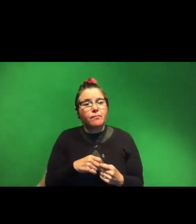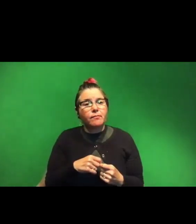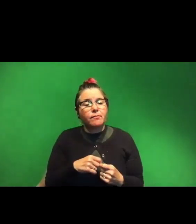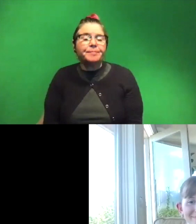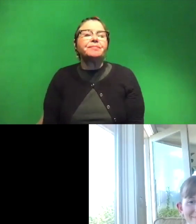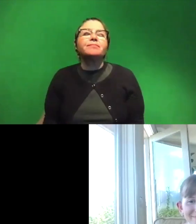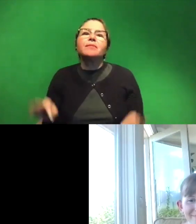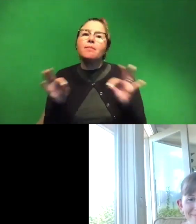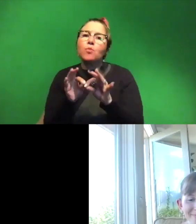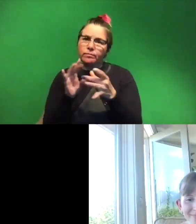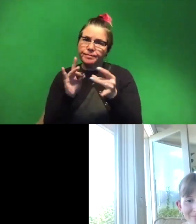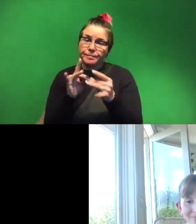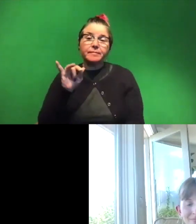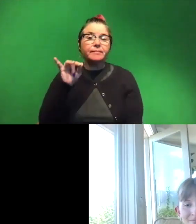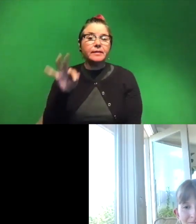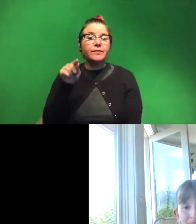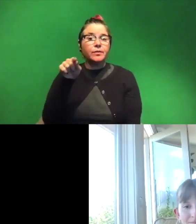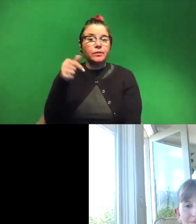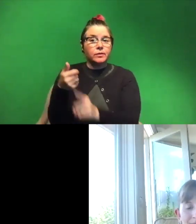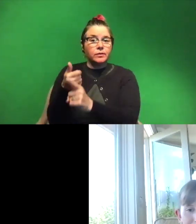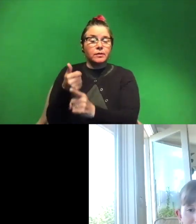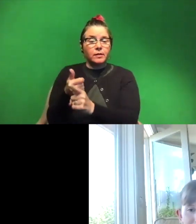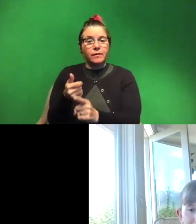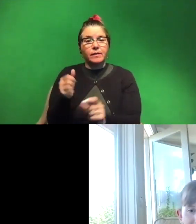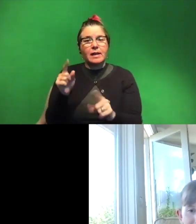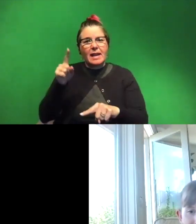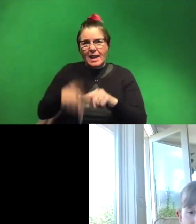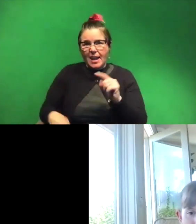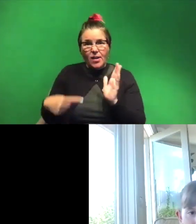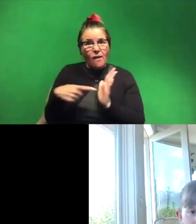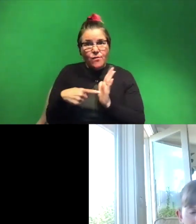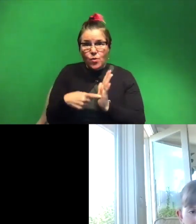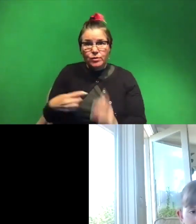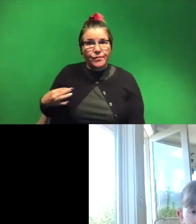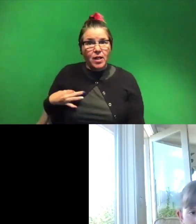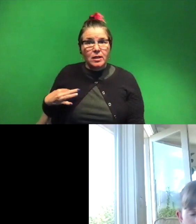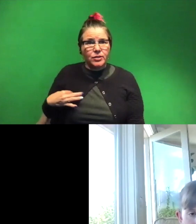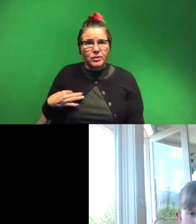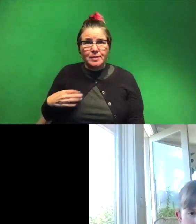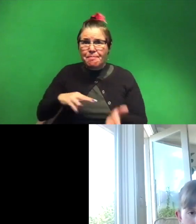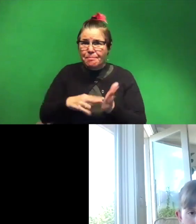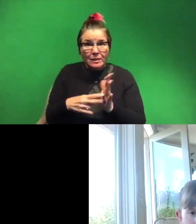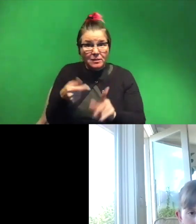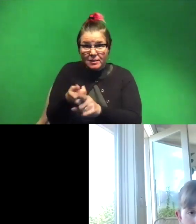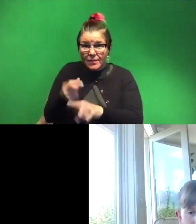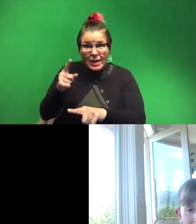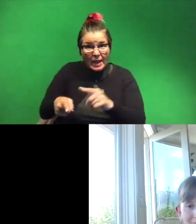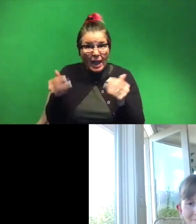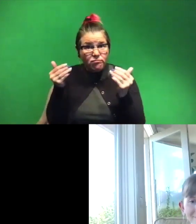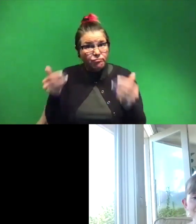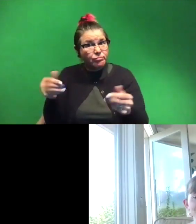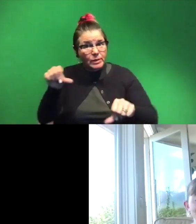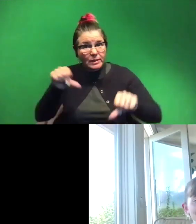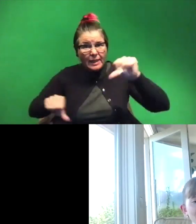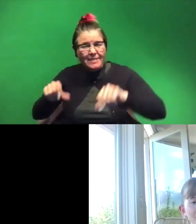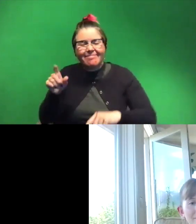there's that. If you can't afford to volunteer, that doesn't mean that you can't go forward. There are a